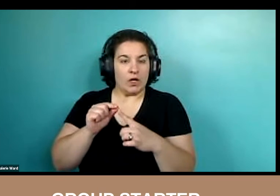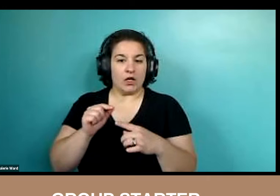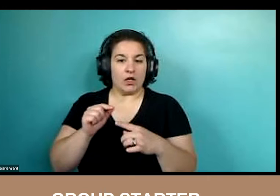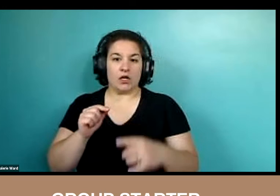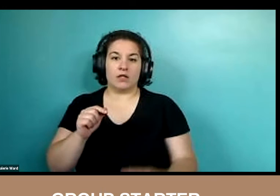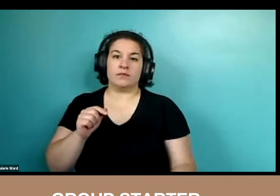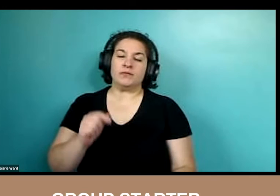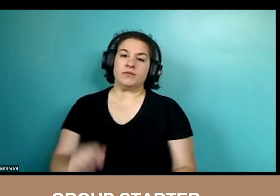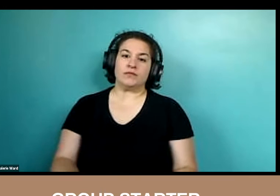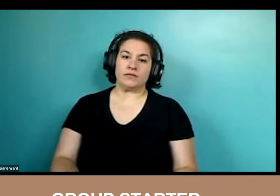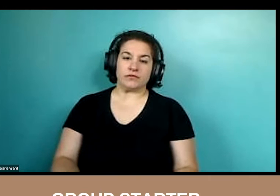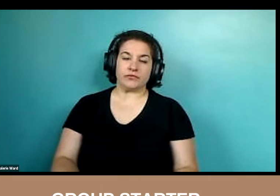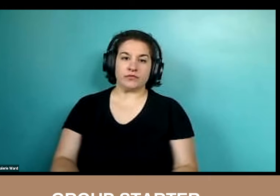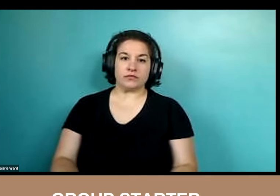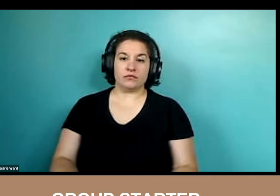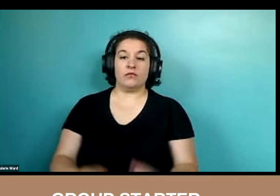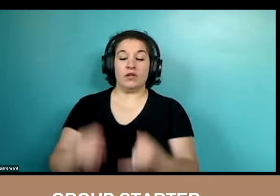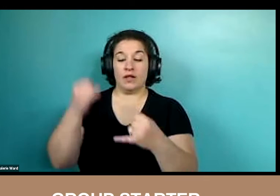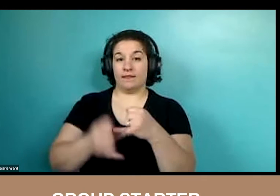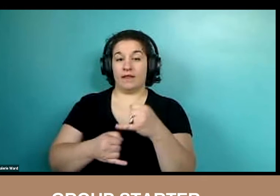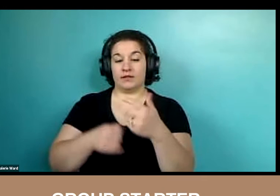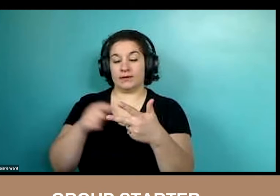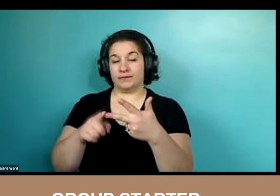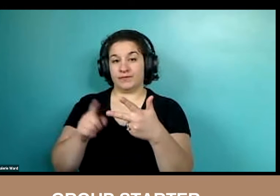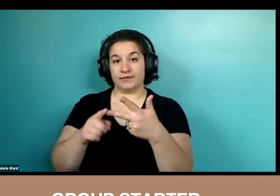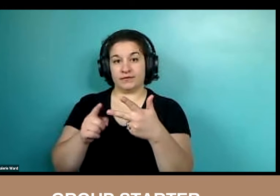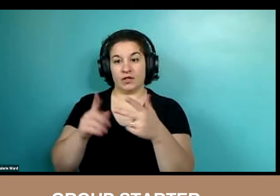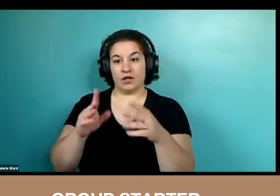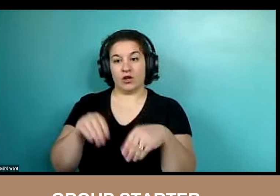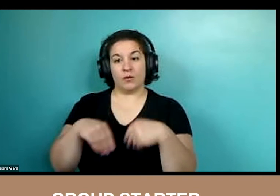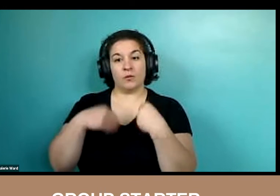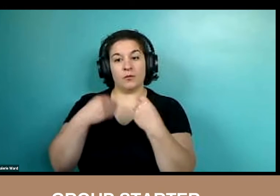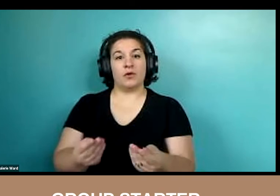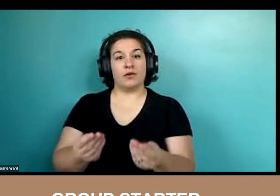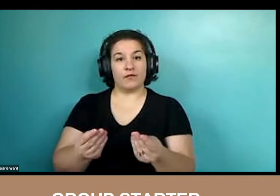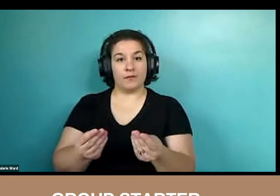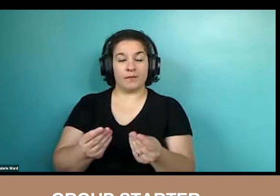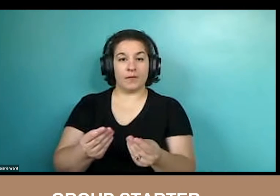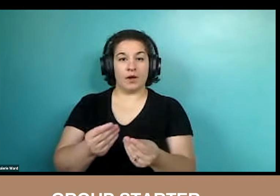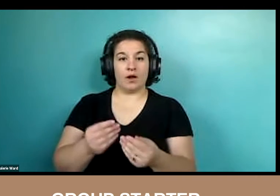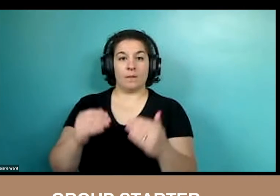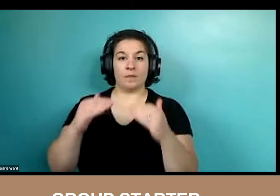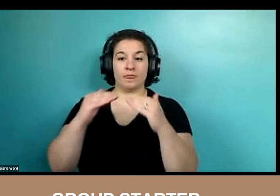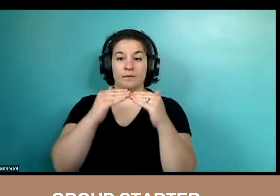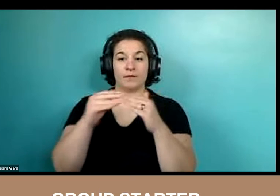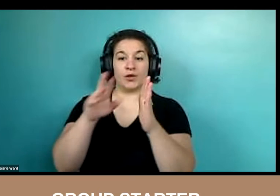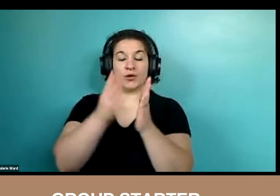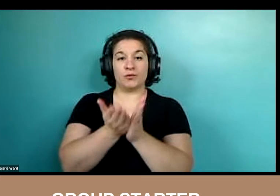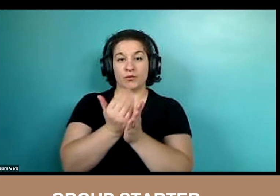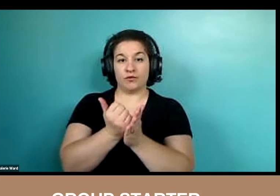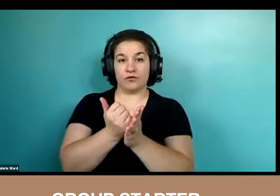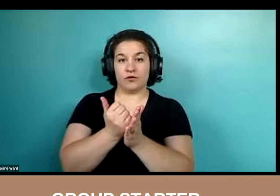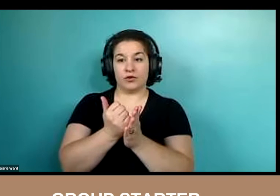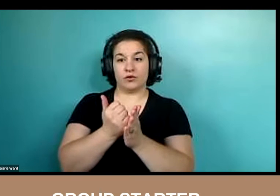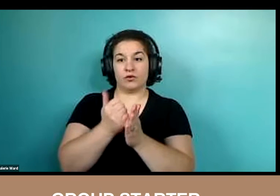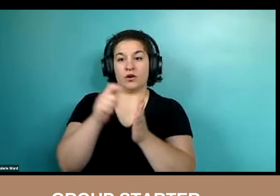that. Lastly, we're going to provide them with a scholarly or peer-reviewed journal article that introduces them to heavy levels of